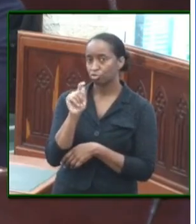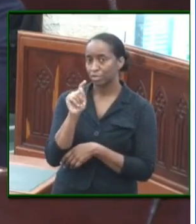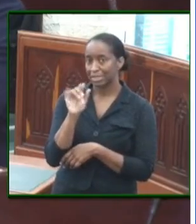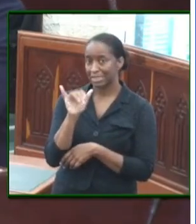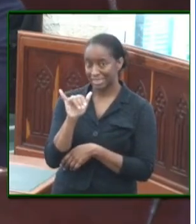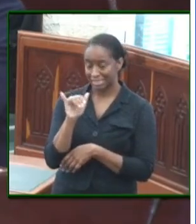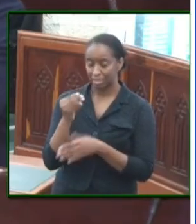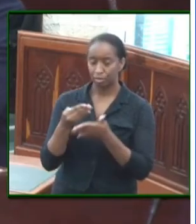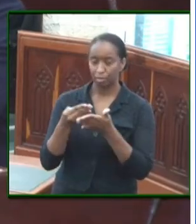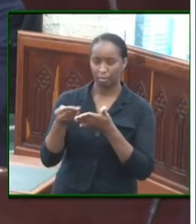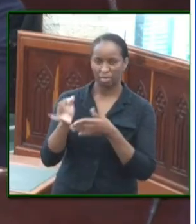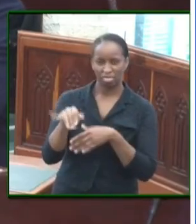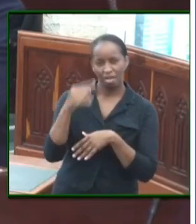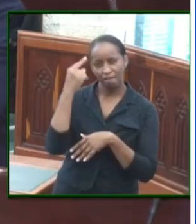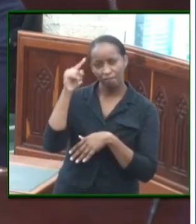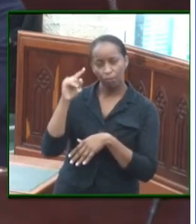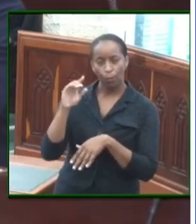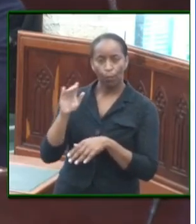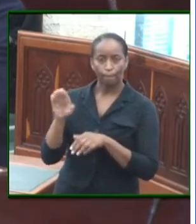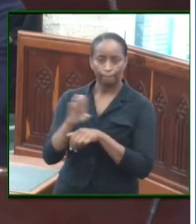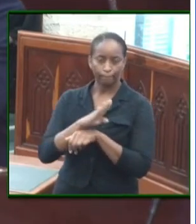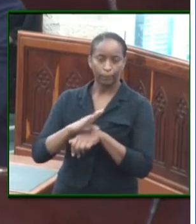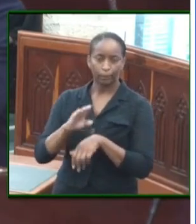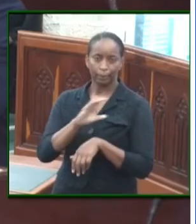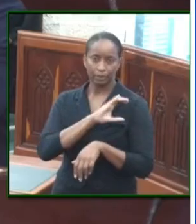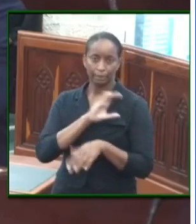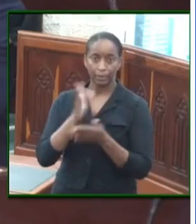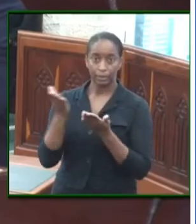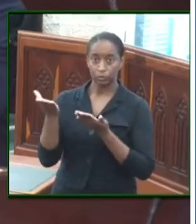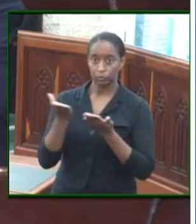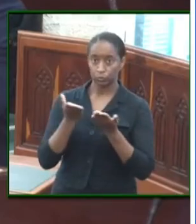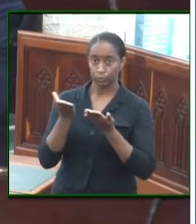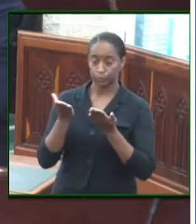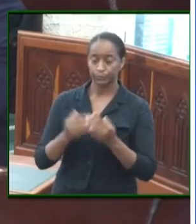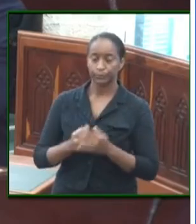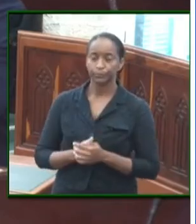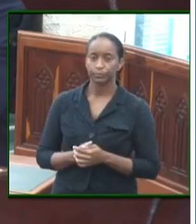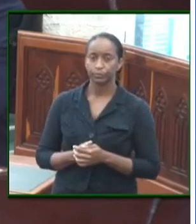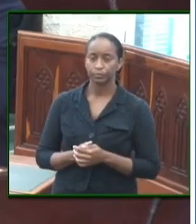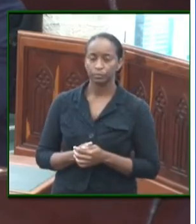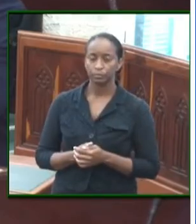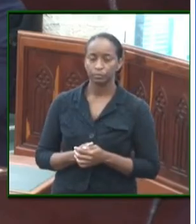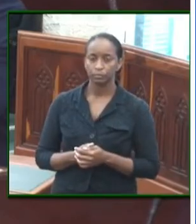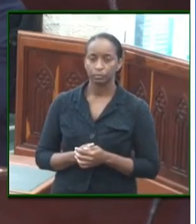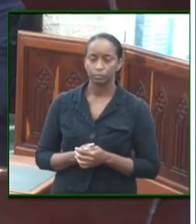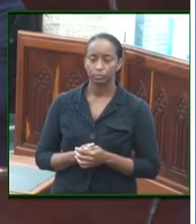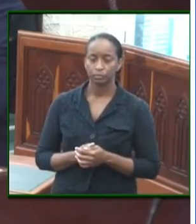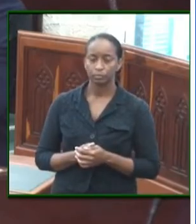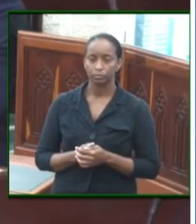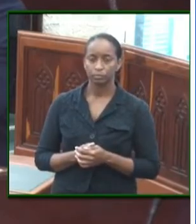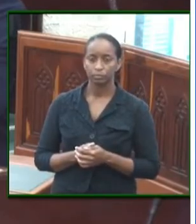Chairman, you know that we, in an effort to address some of the challenges we face,